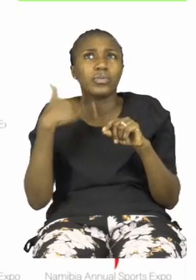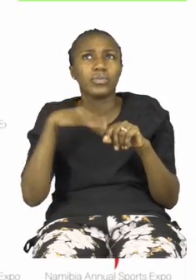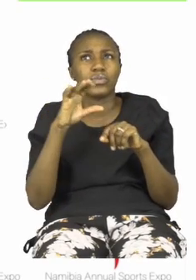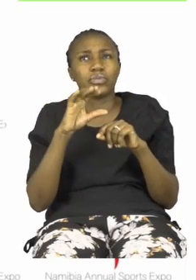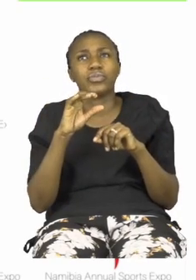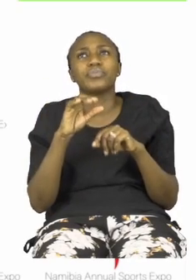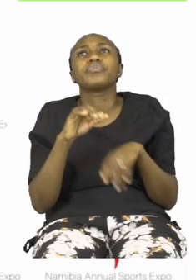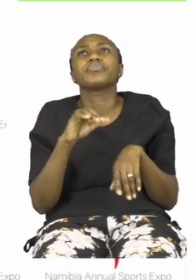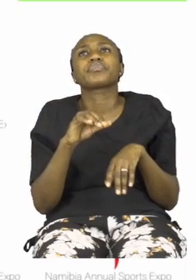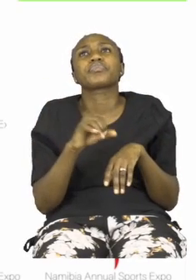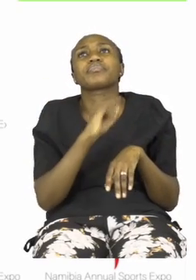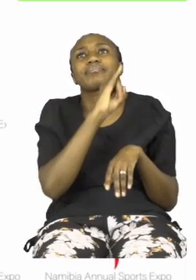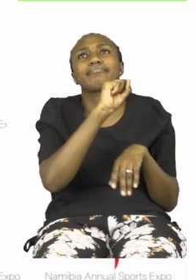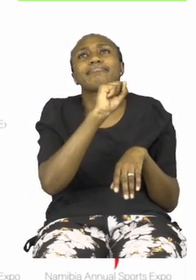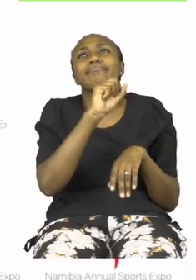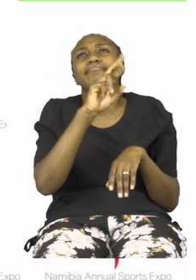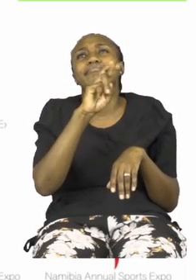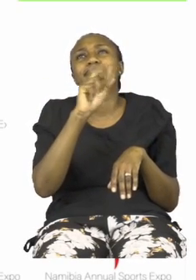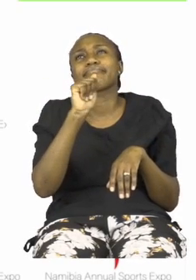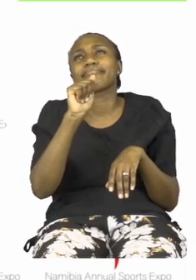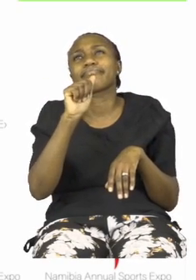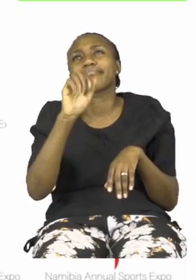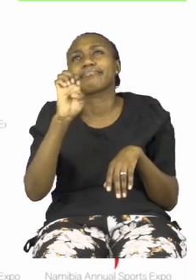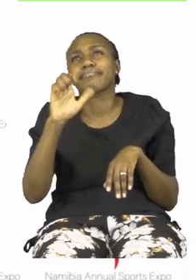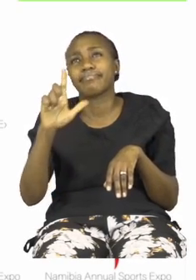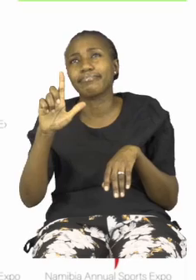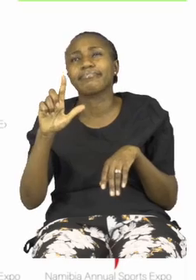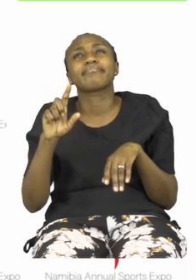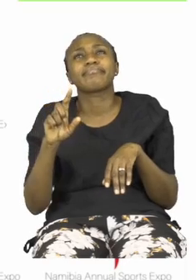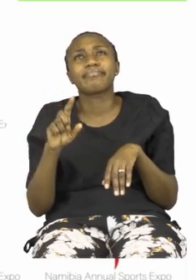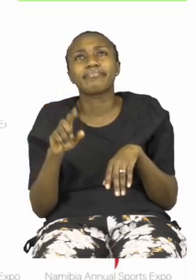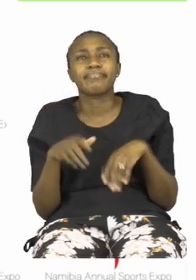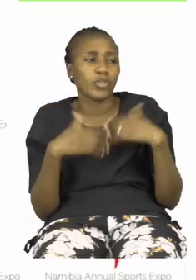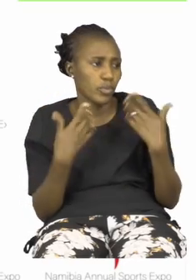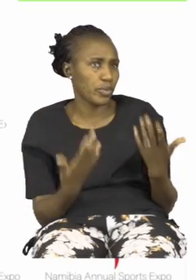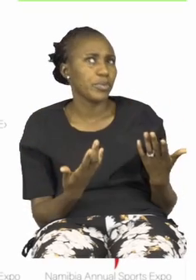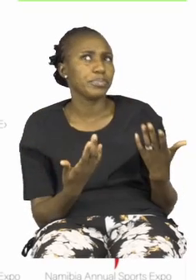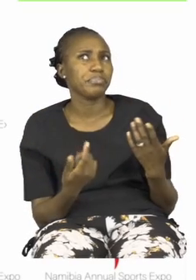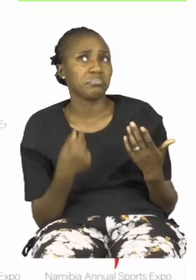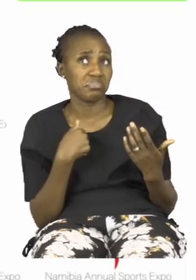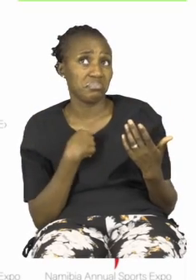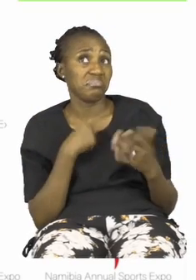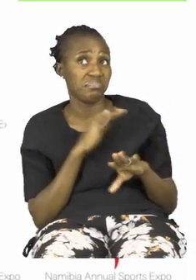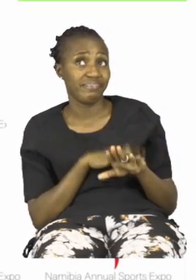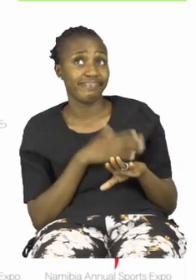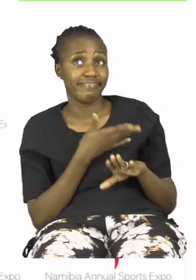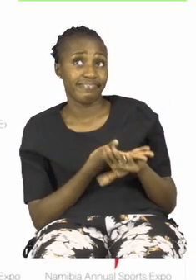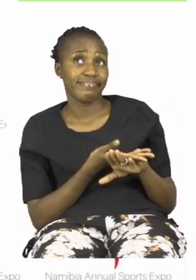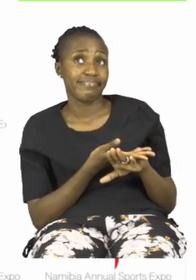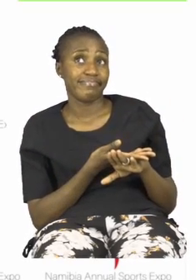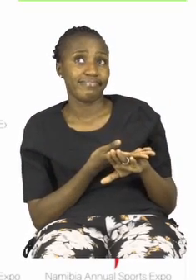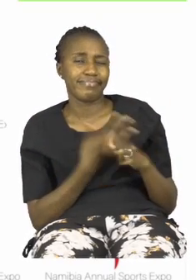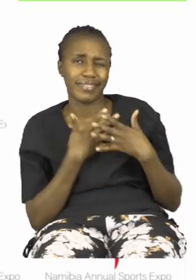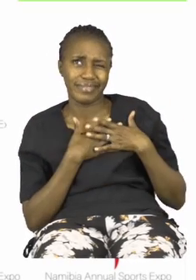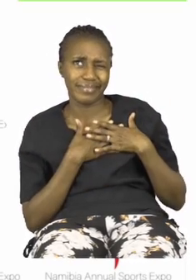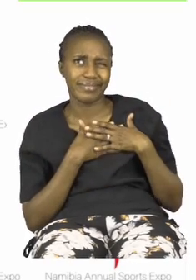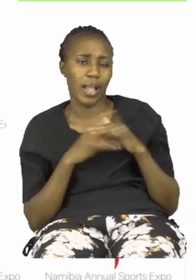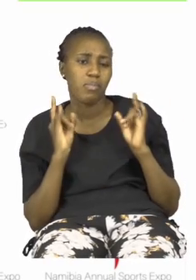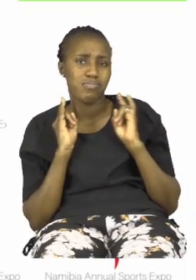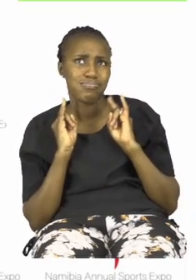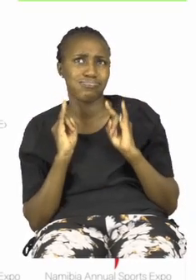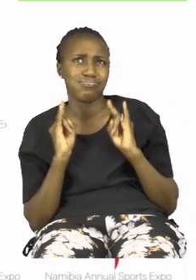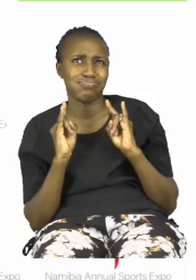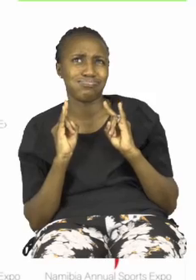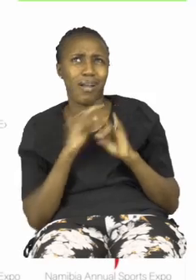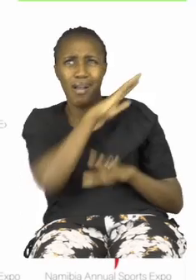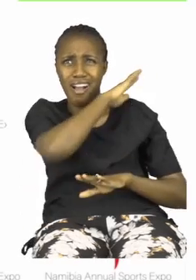So yeah, no, we've been doing quite well. Okay, for somebody like myself, for example, I like football, I like karate,